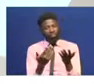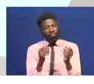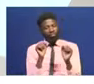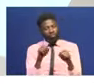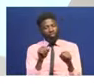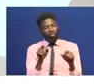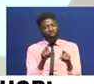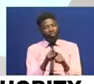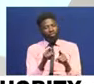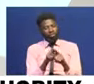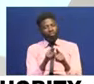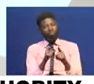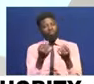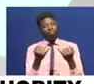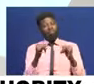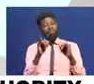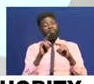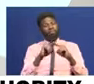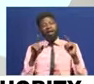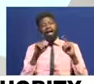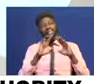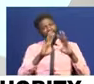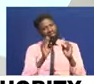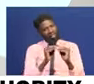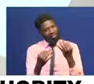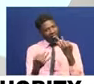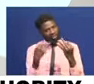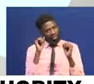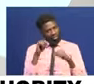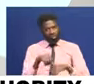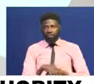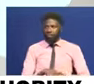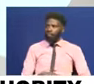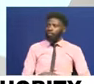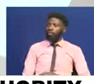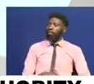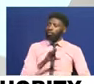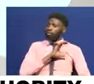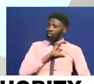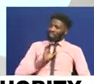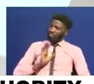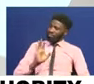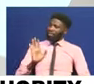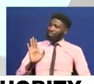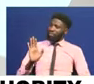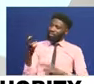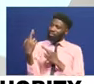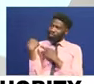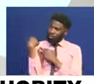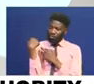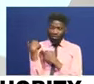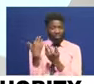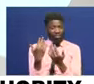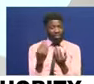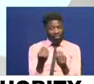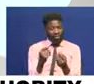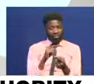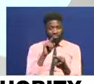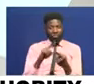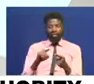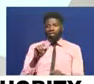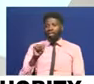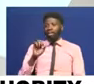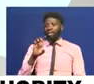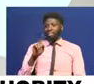that report? Well, the mandate of the committee was fairly straightforward. One, they were supposed to verify all the assets. Mm-hmm. And the asset verification has been